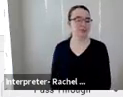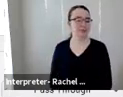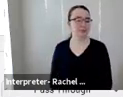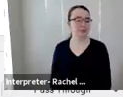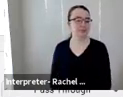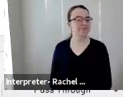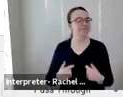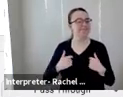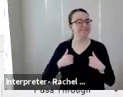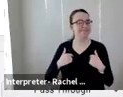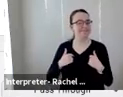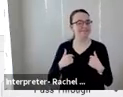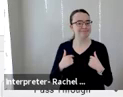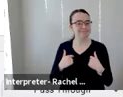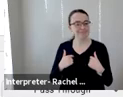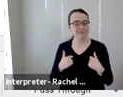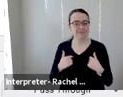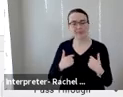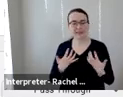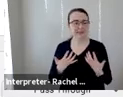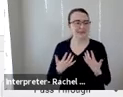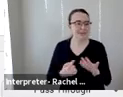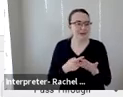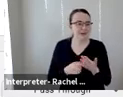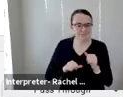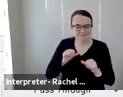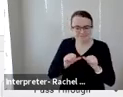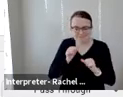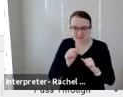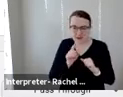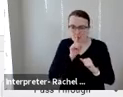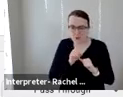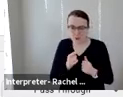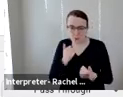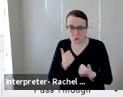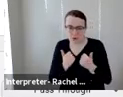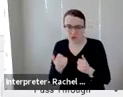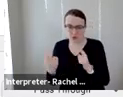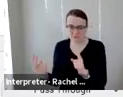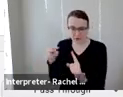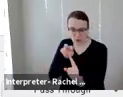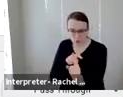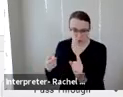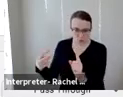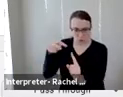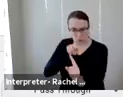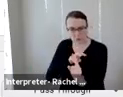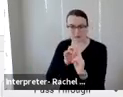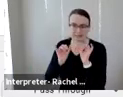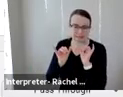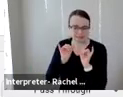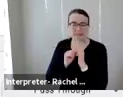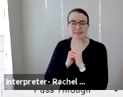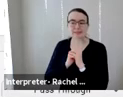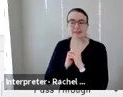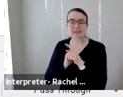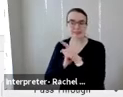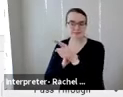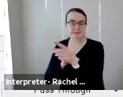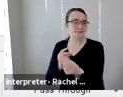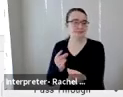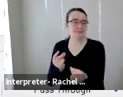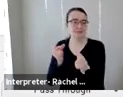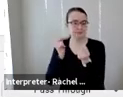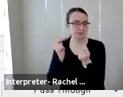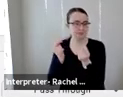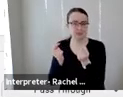me that's slightly indecisive about what view to do, it also gives you a rapid